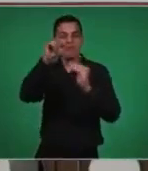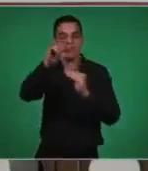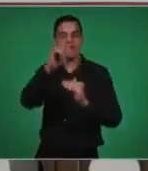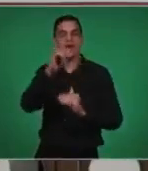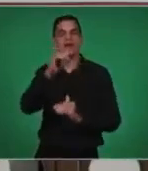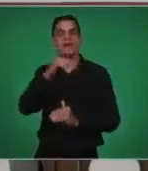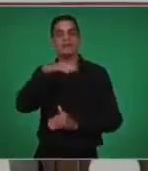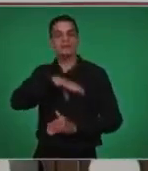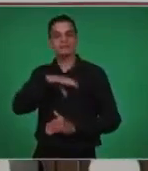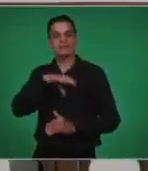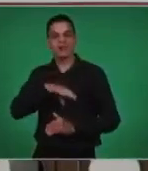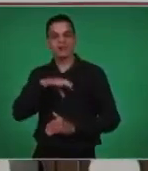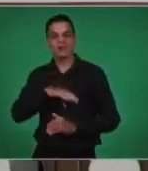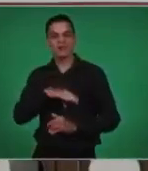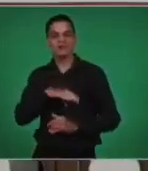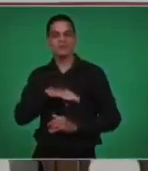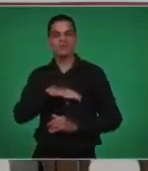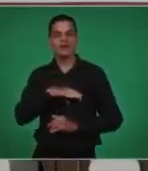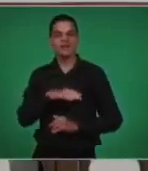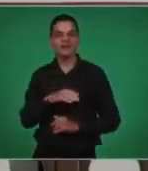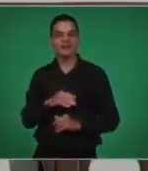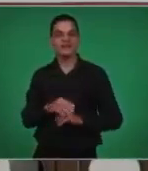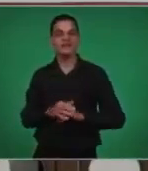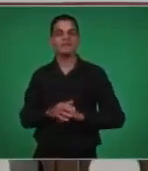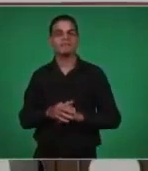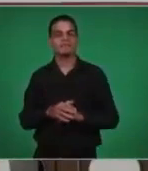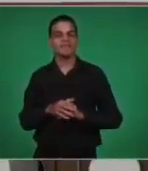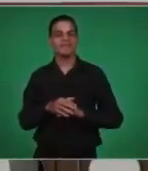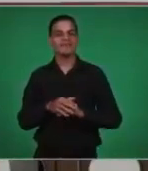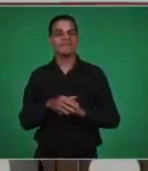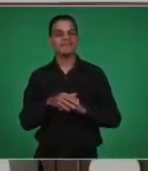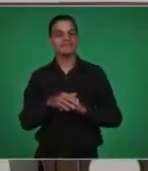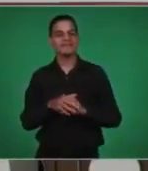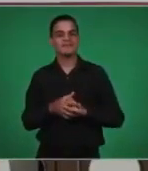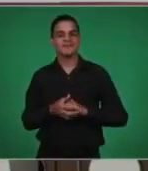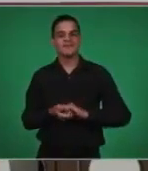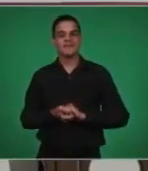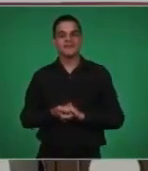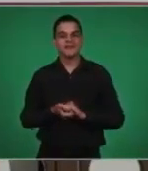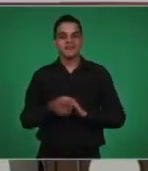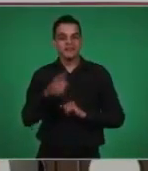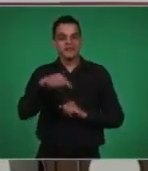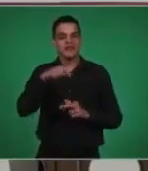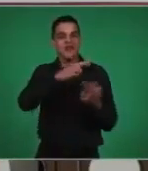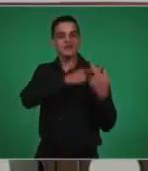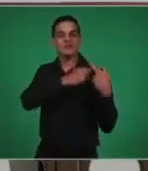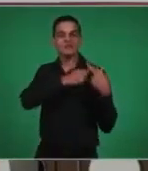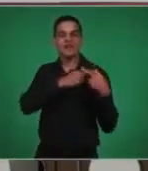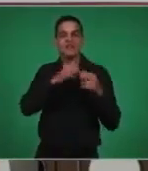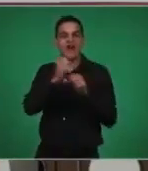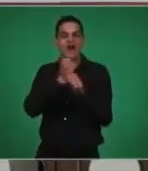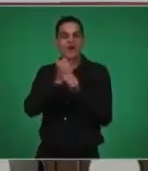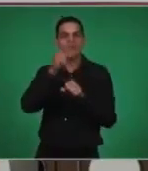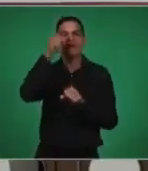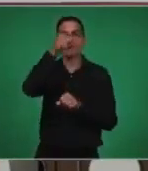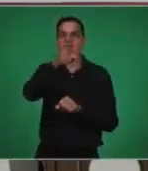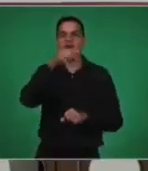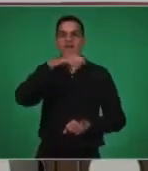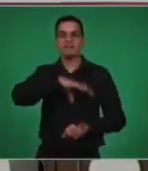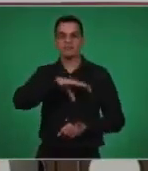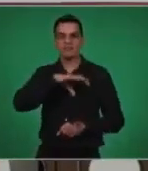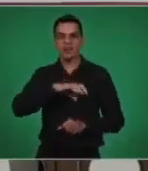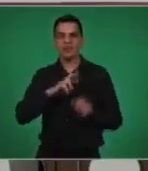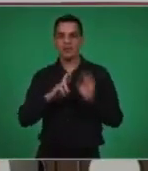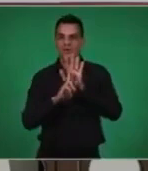they work for the government, federal government. They are living in Portugal. They're giving great support for us in Portugal. They have been a great blessing. We